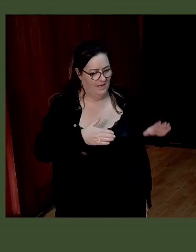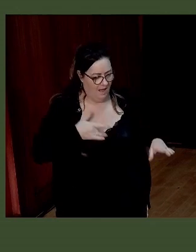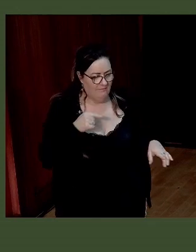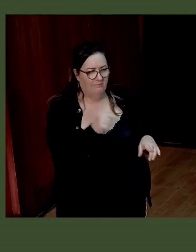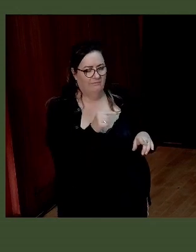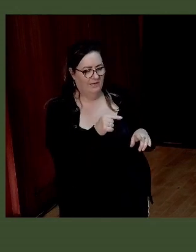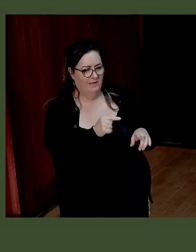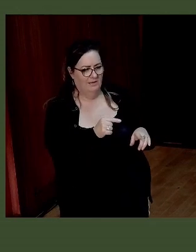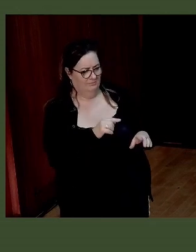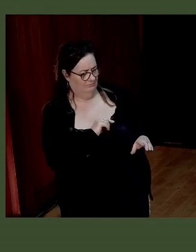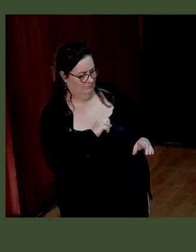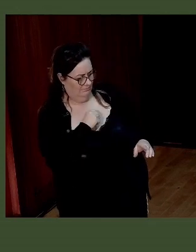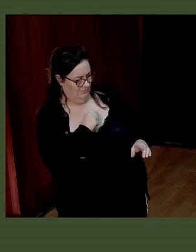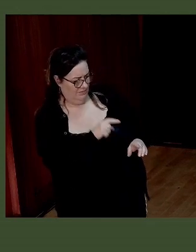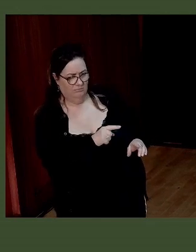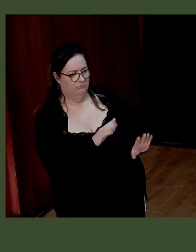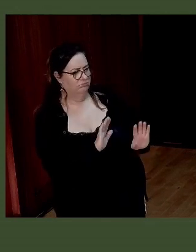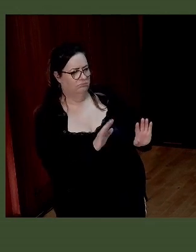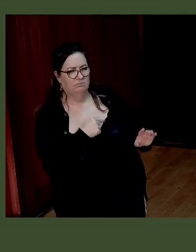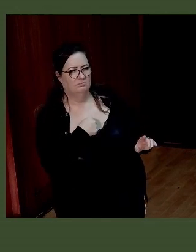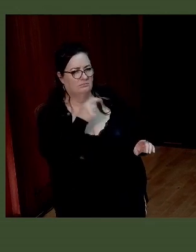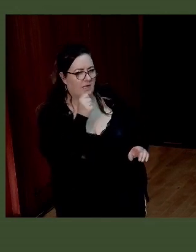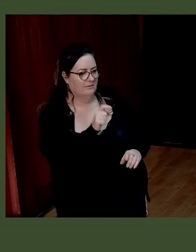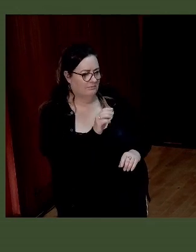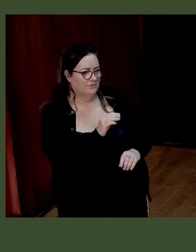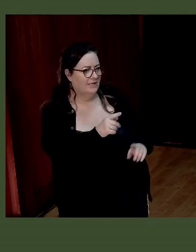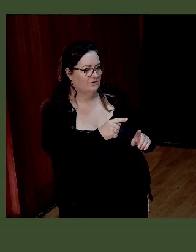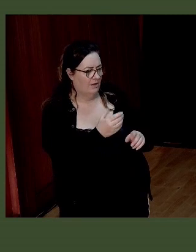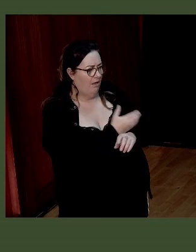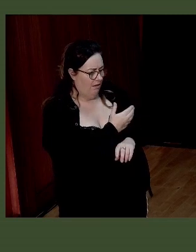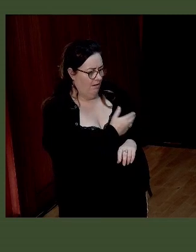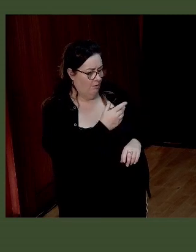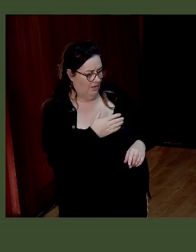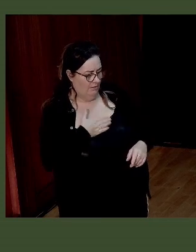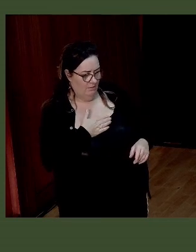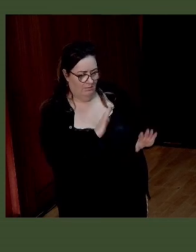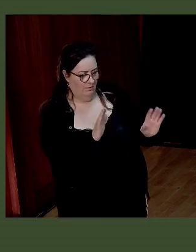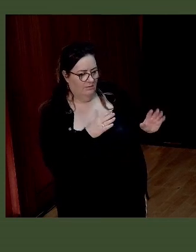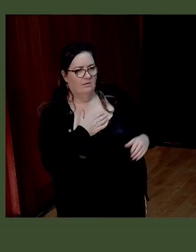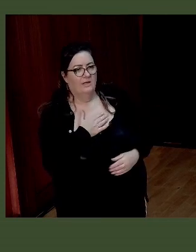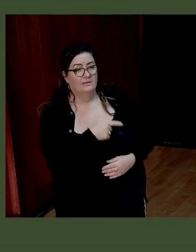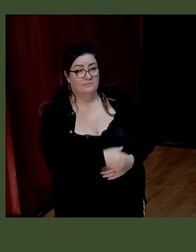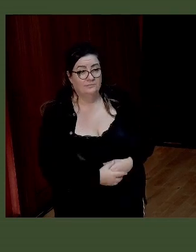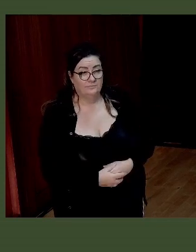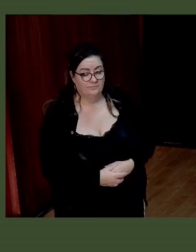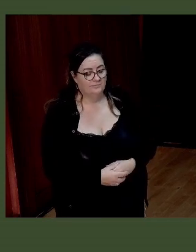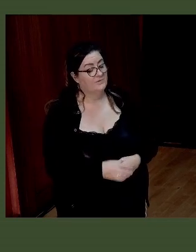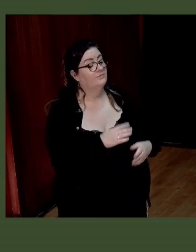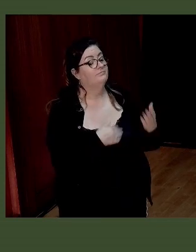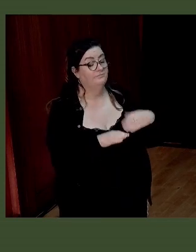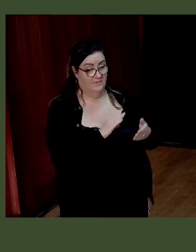is deemed to have upset the moral order and has the potential to continue to upset that order. So